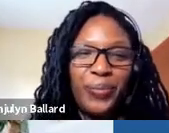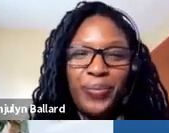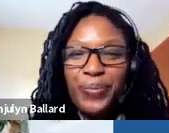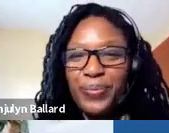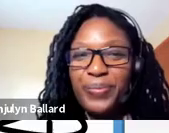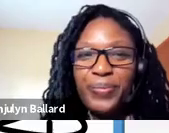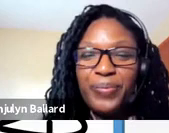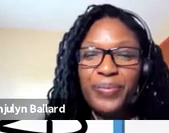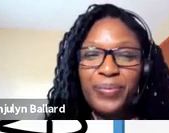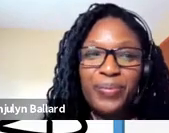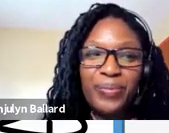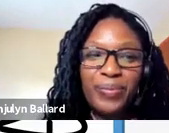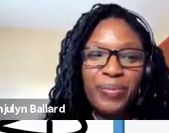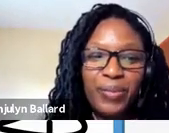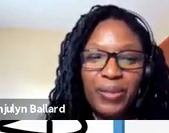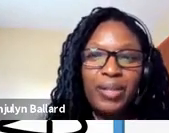therapy.